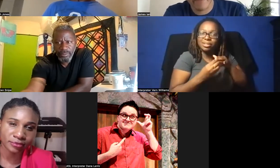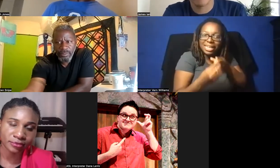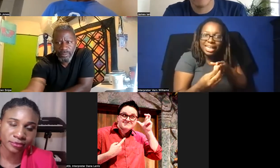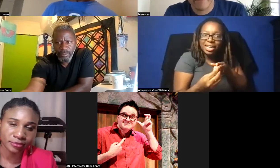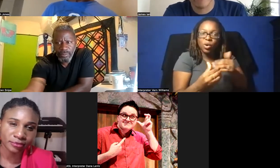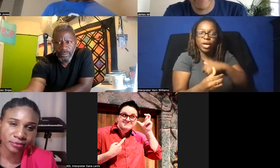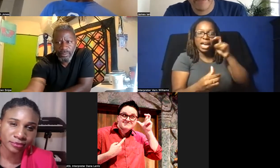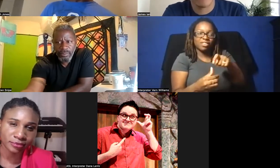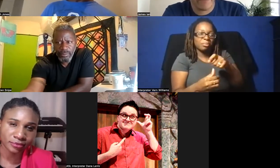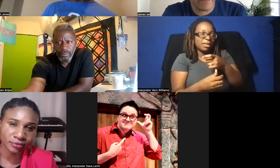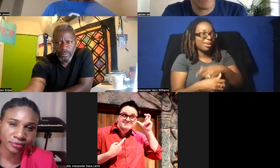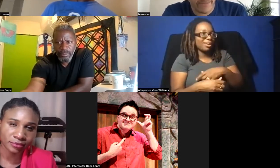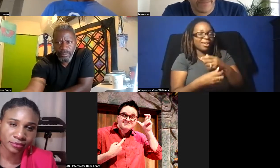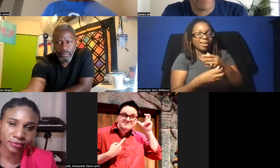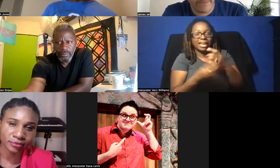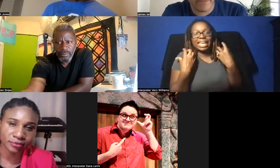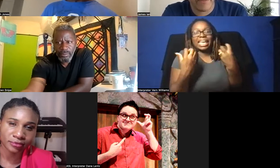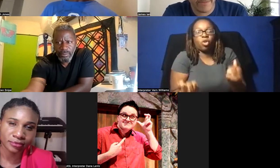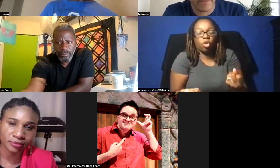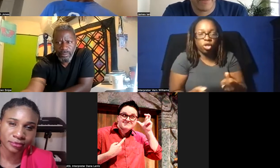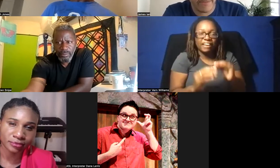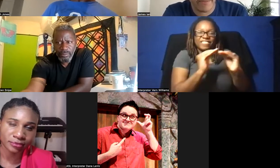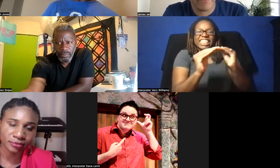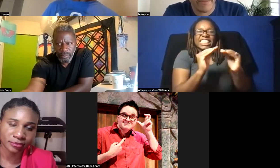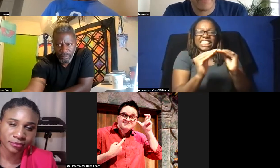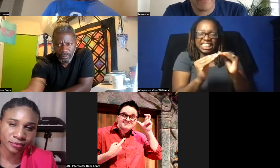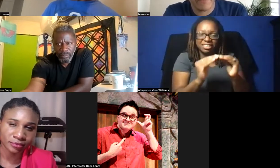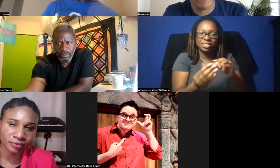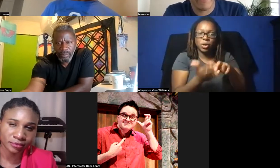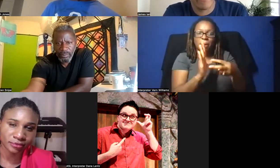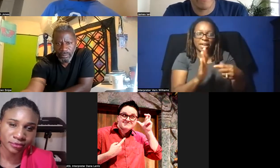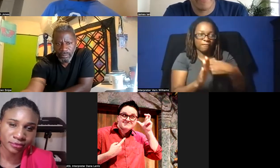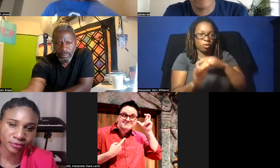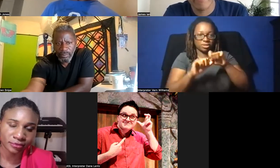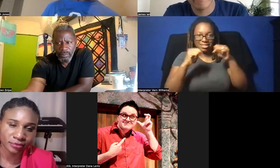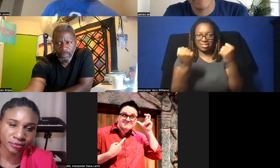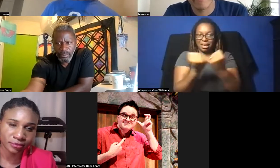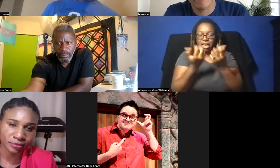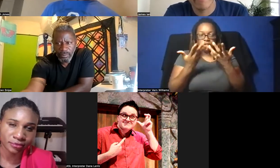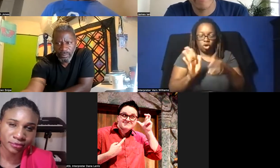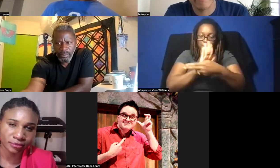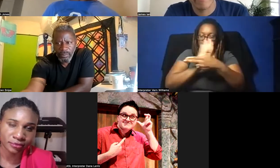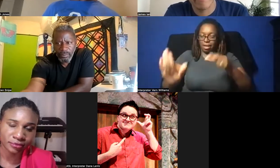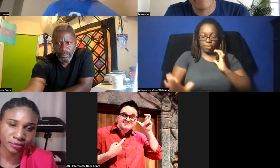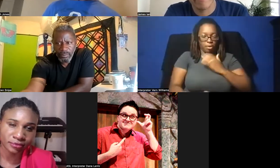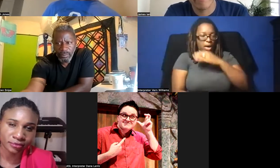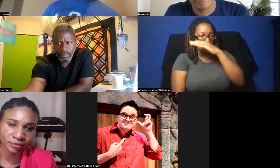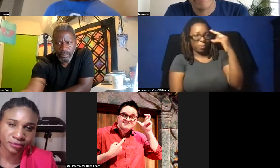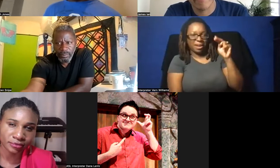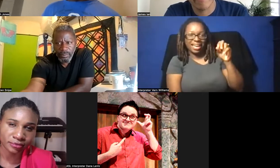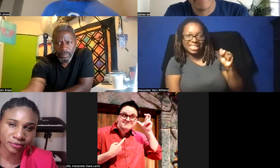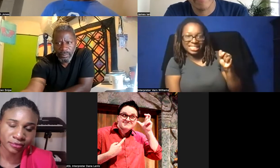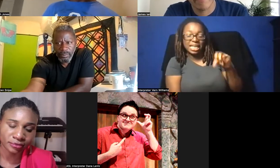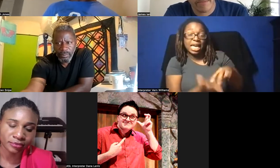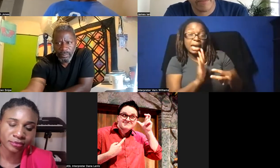quote unquote normal in a construct of a society that has already deemed our Blackness as being criminal and or